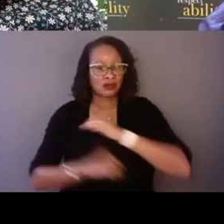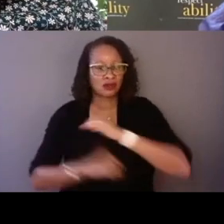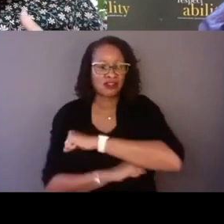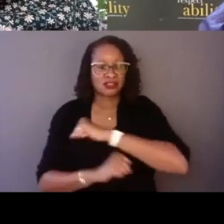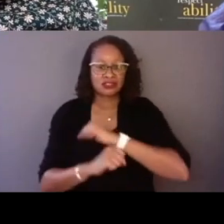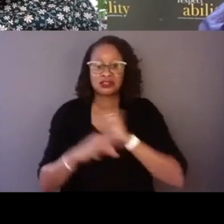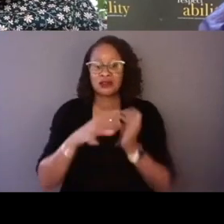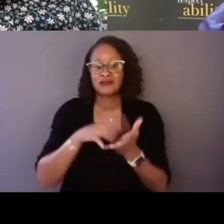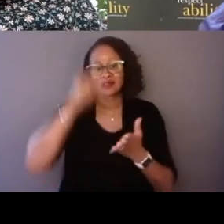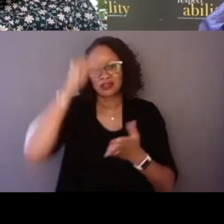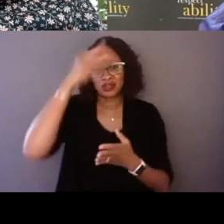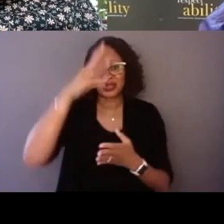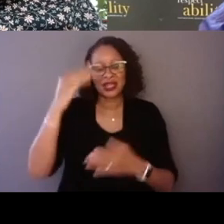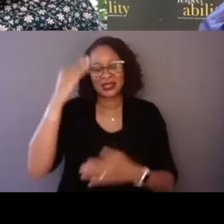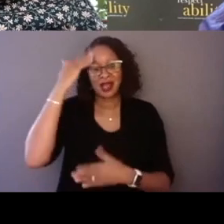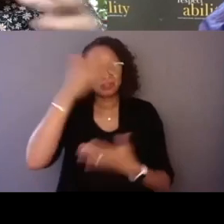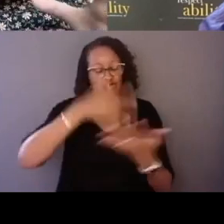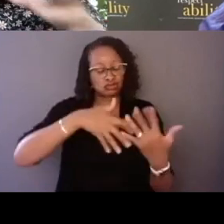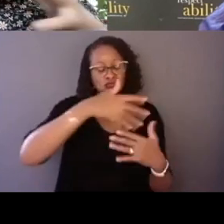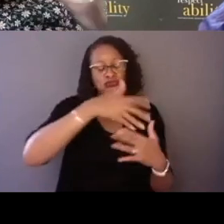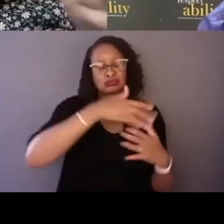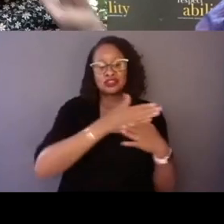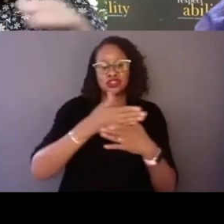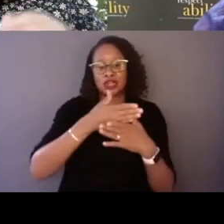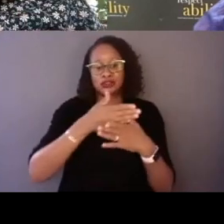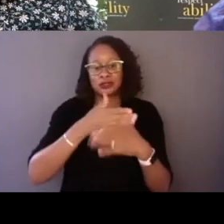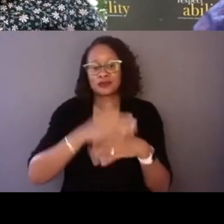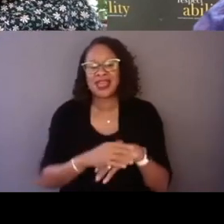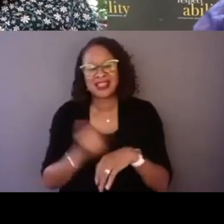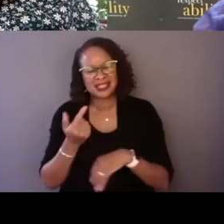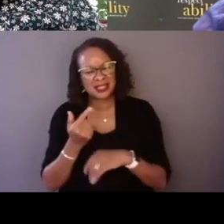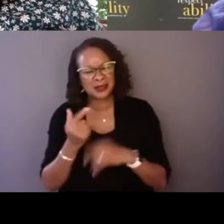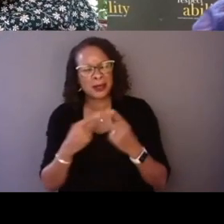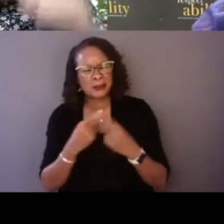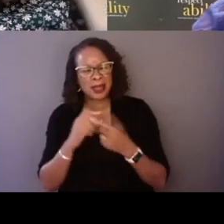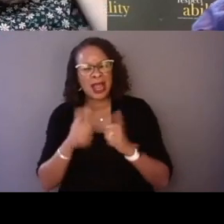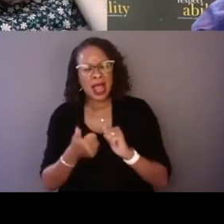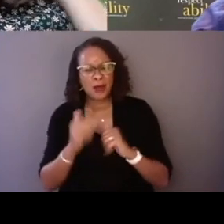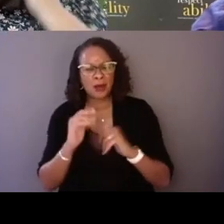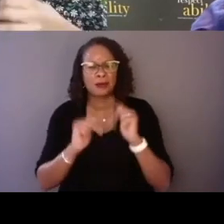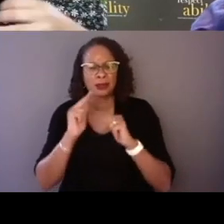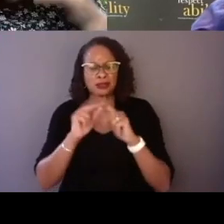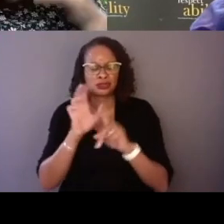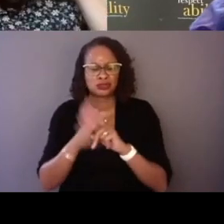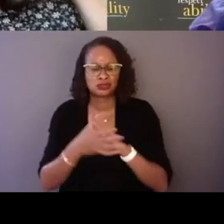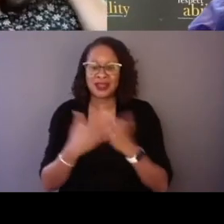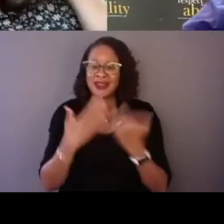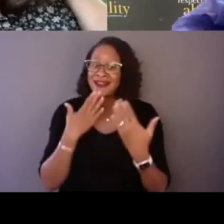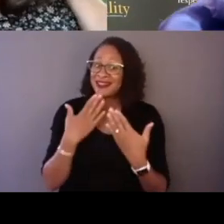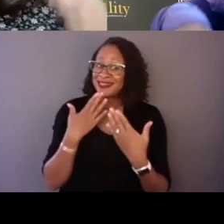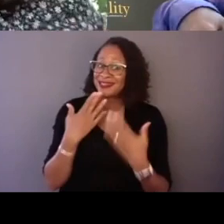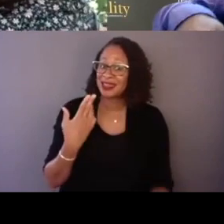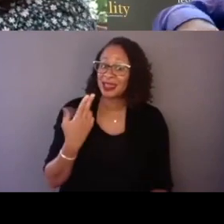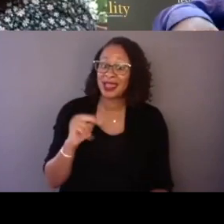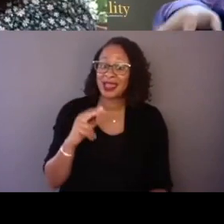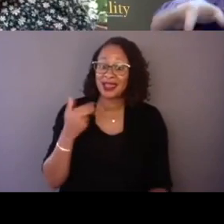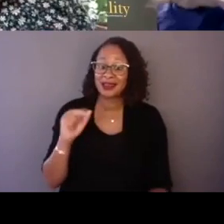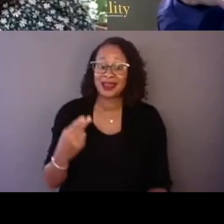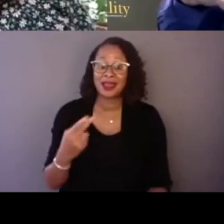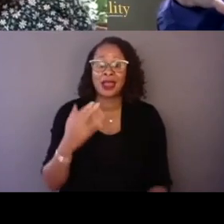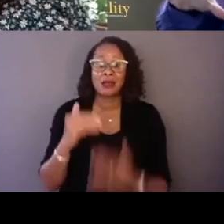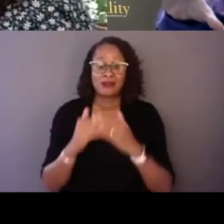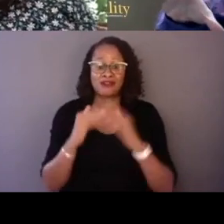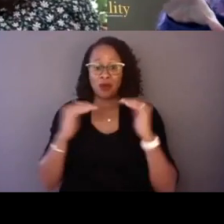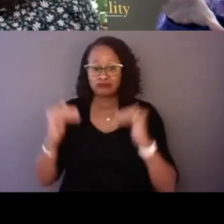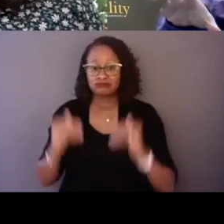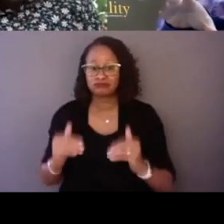and knowledge being shared. So that's a little bit about how we're building this culture. So Thank you, Hannah. Before we move on to you, Aaron, I just